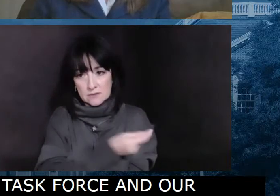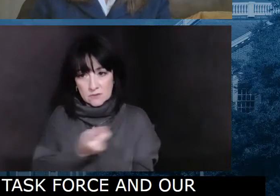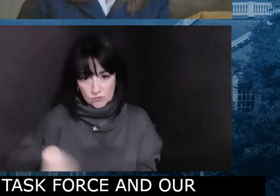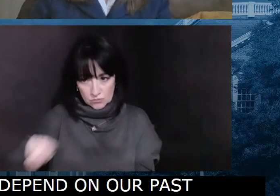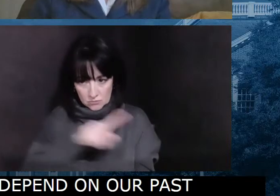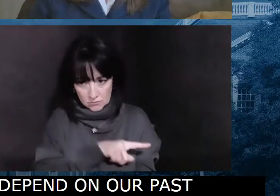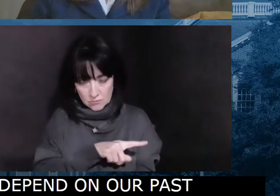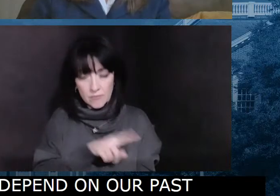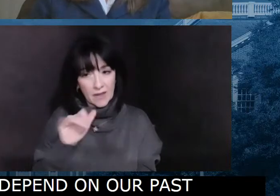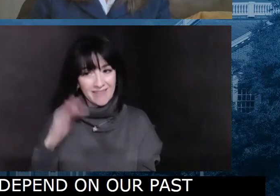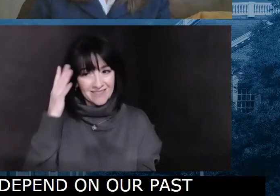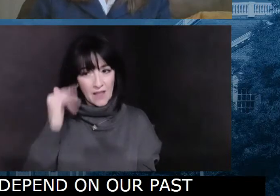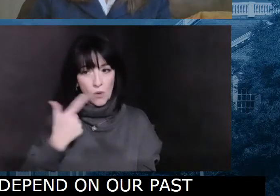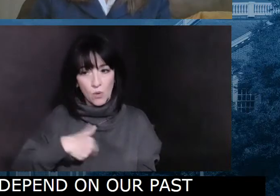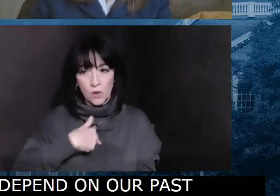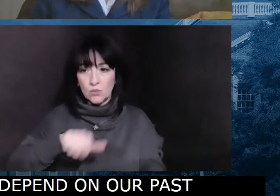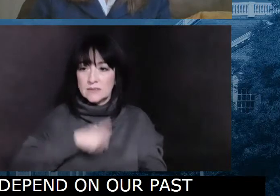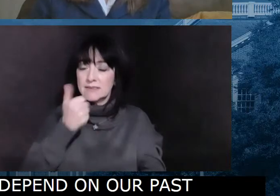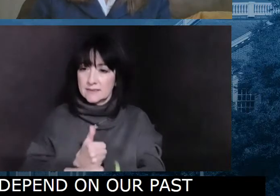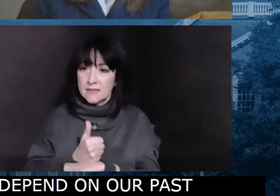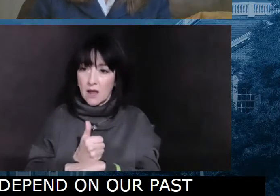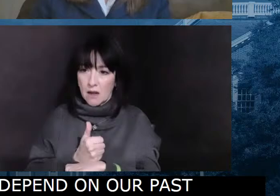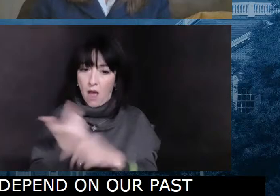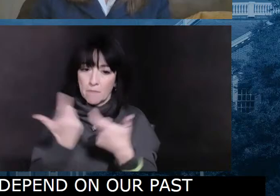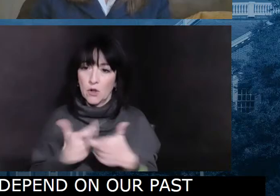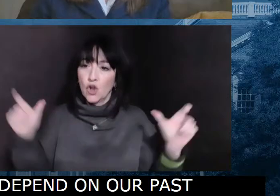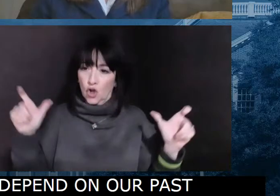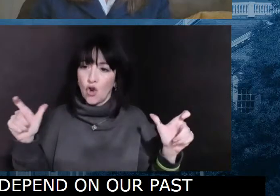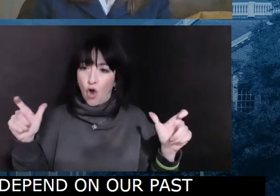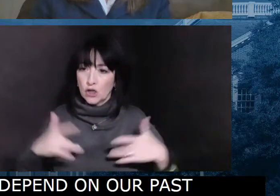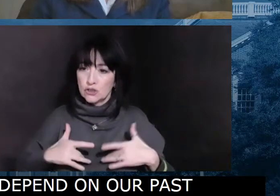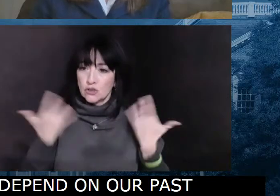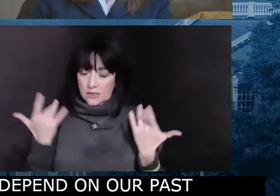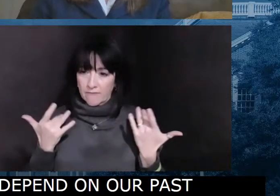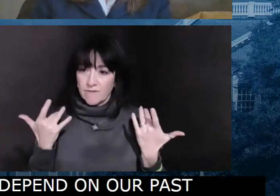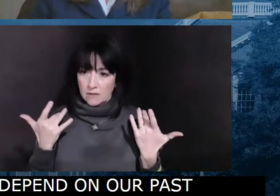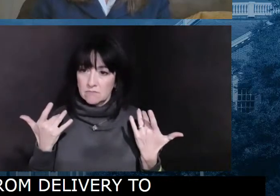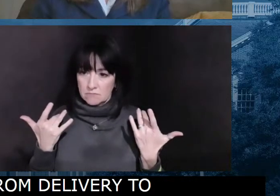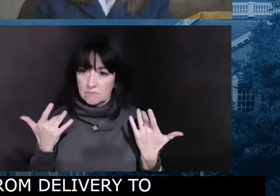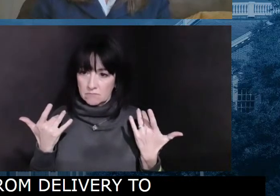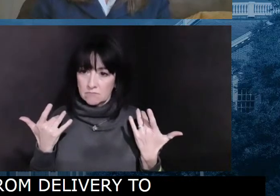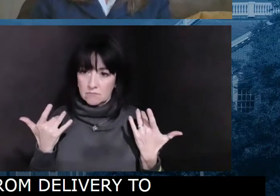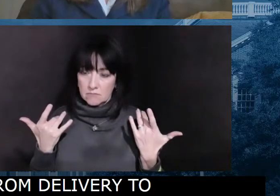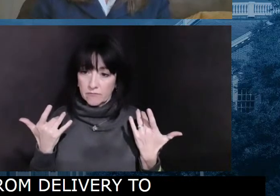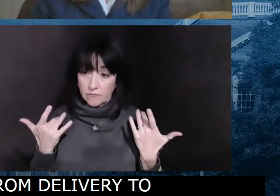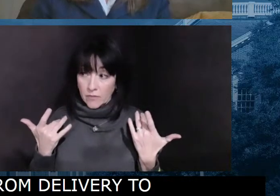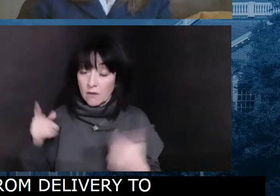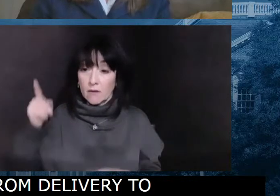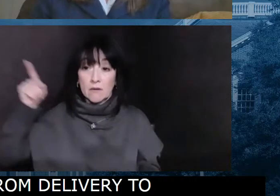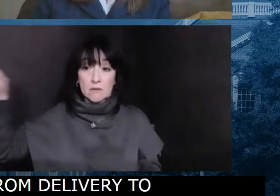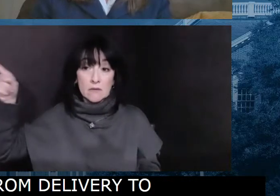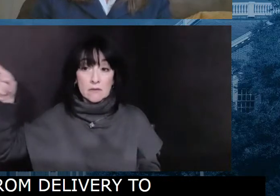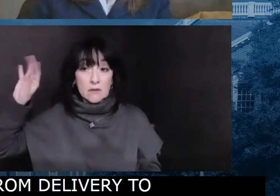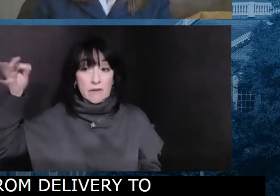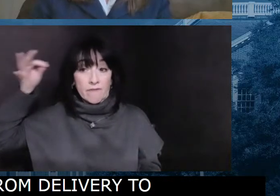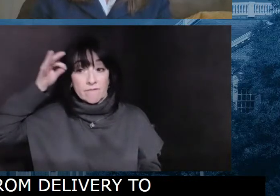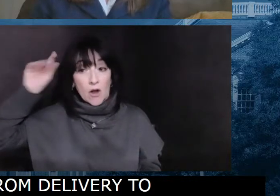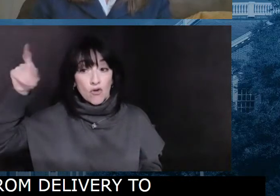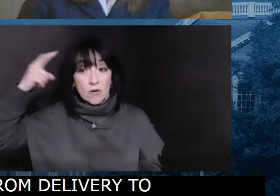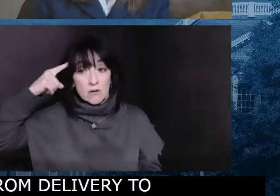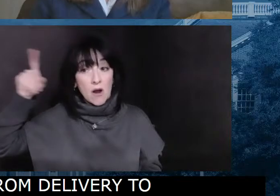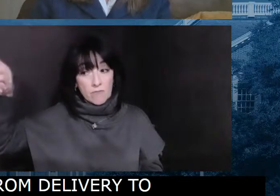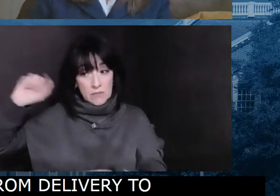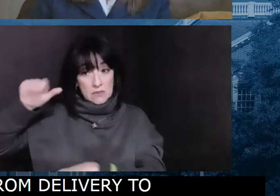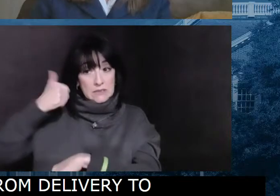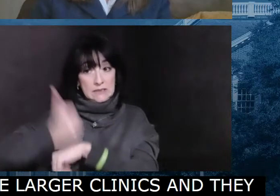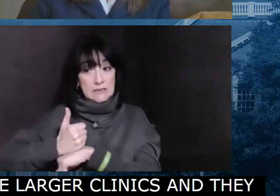larger clinics and they created the requirement for a second dose, 21